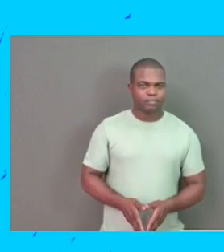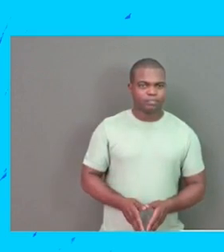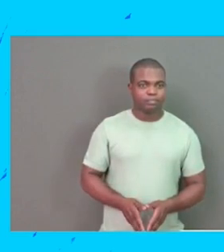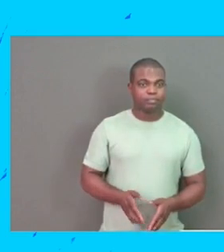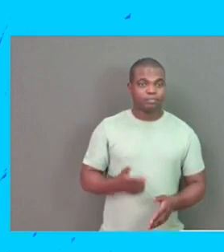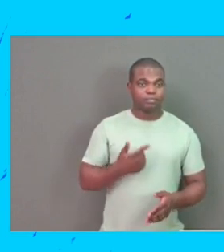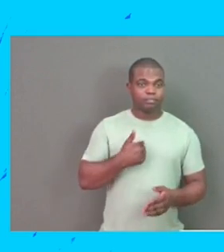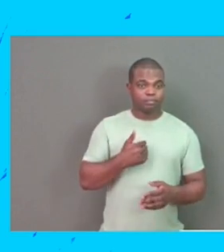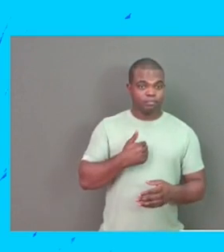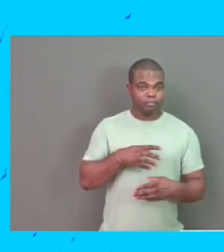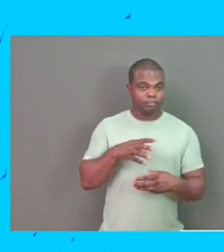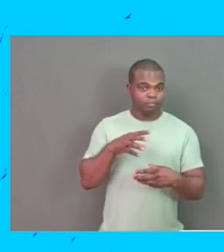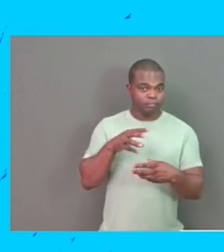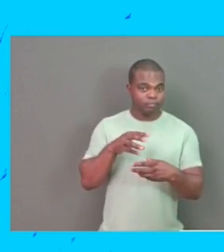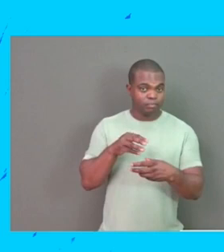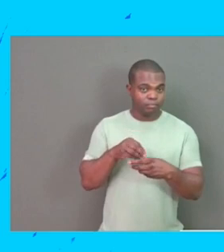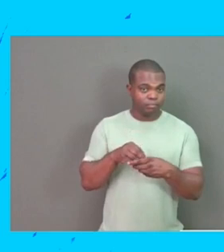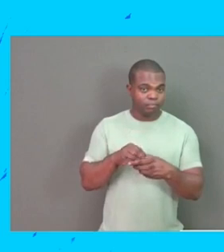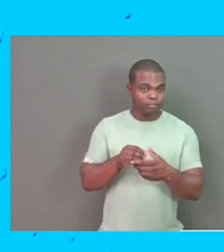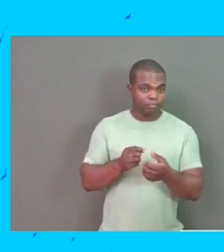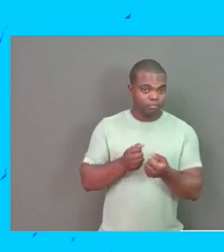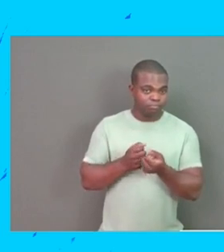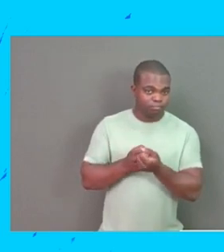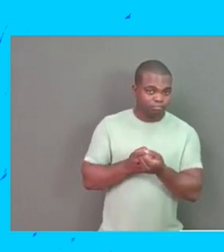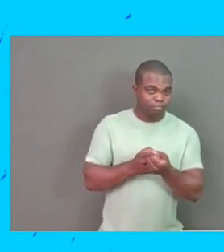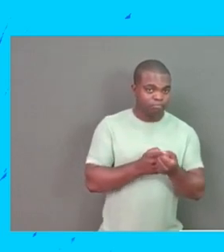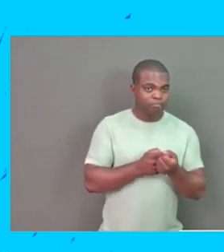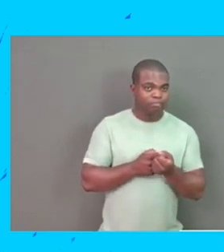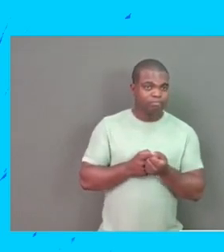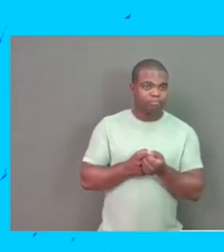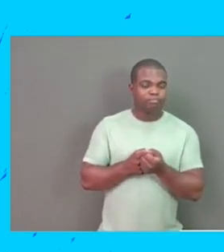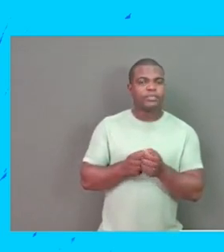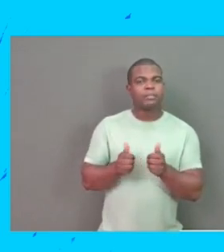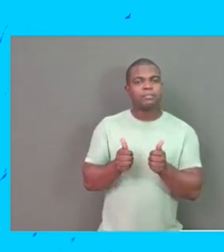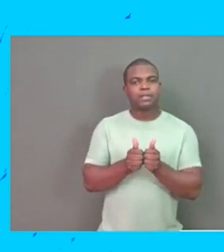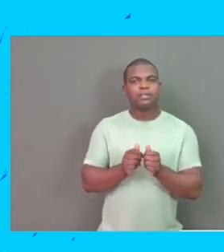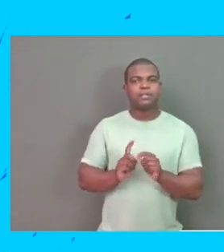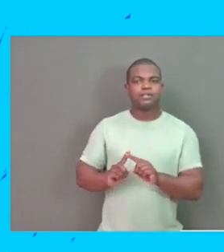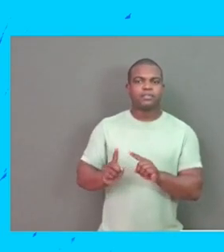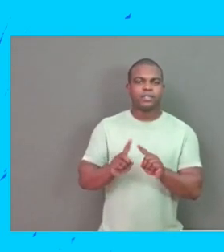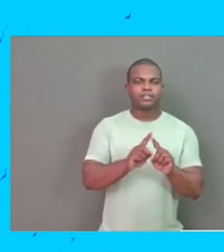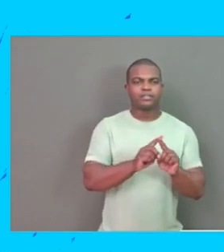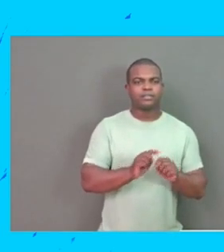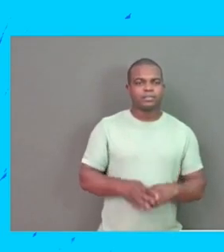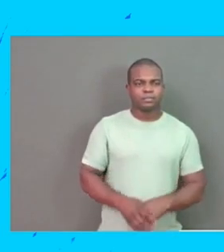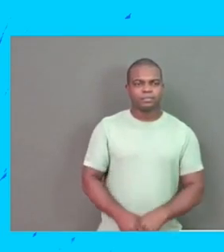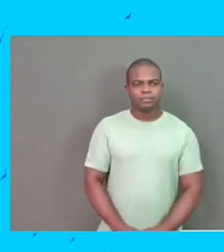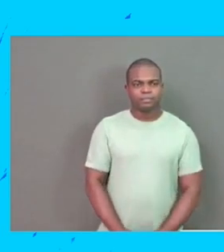for governments and partners to invest into the lives of young people.